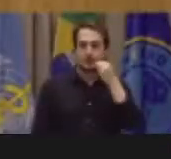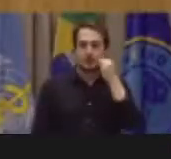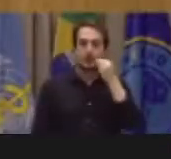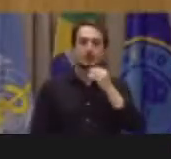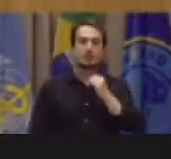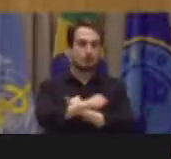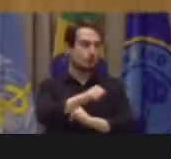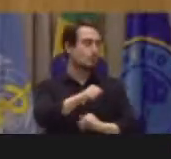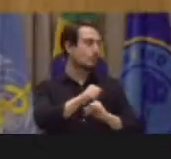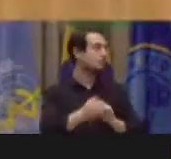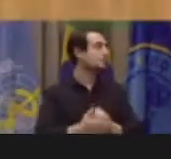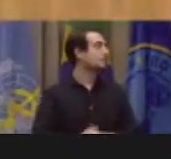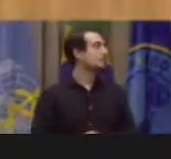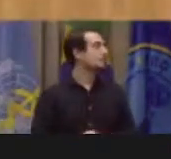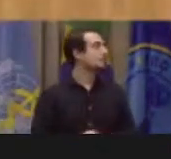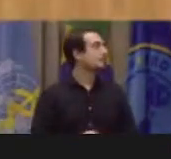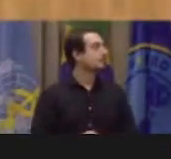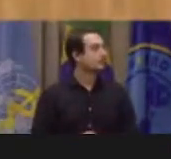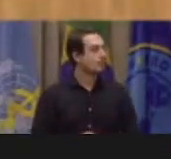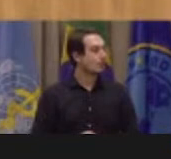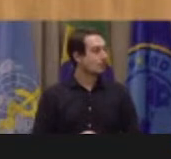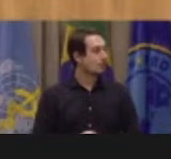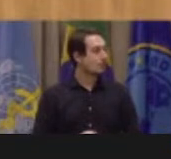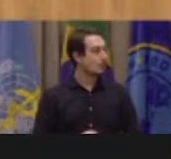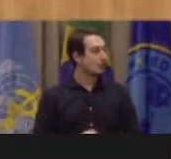talk about the Institute experience.